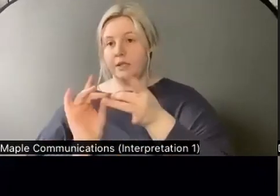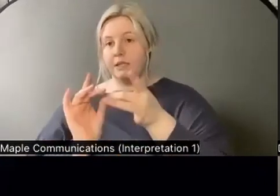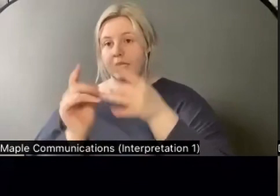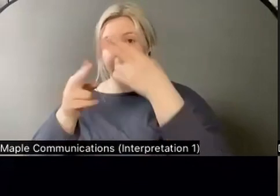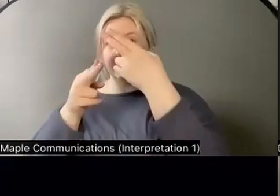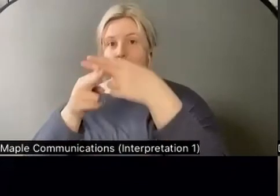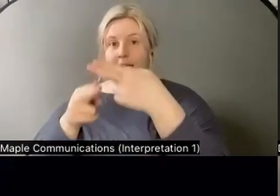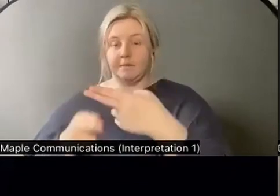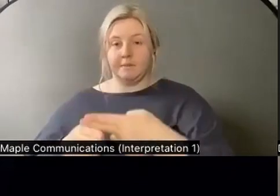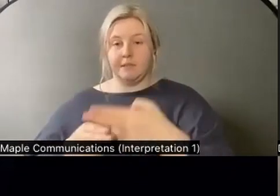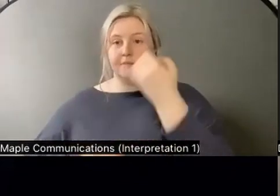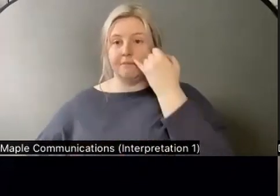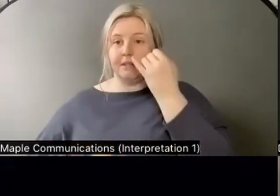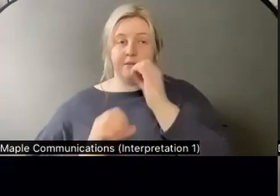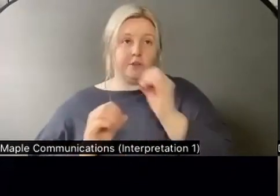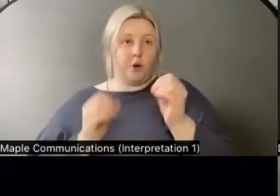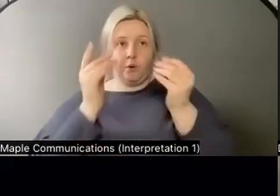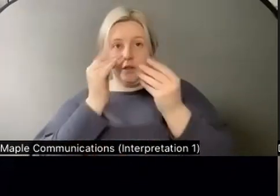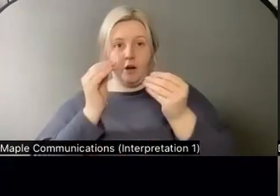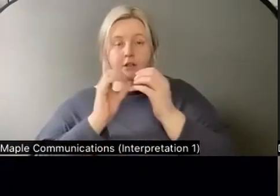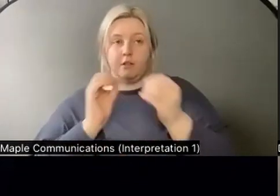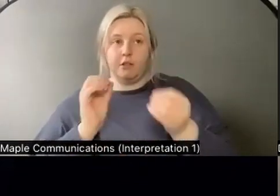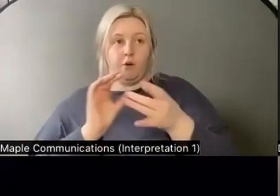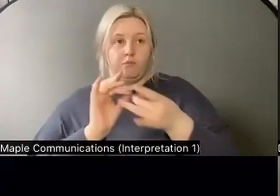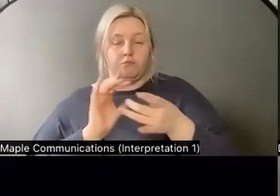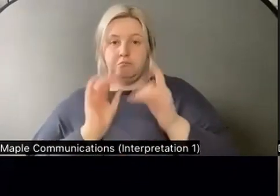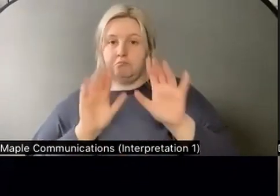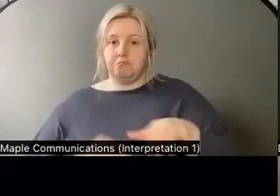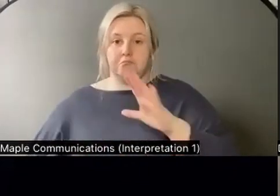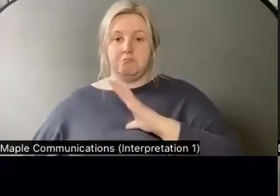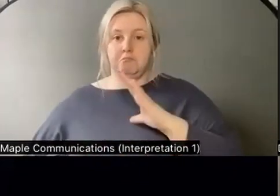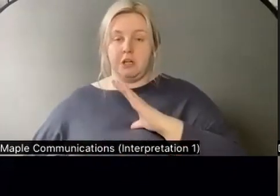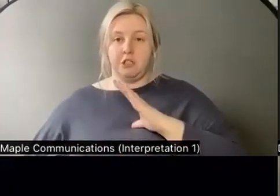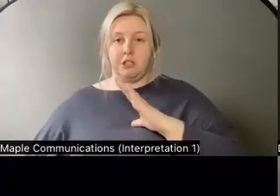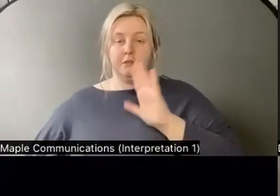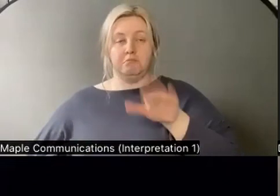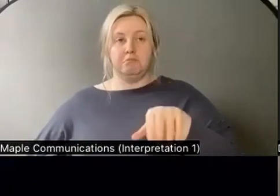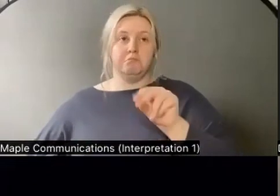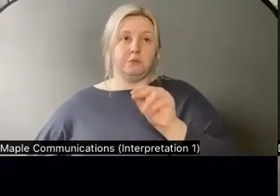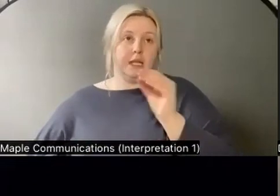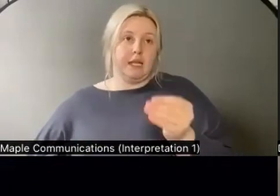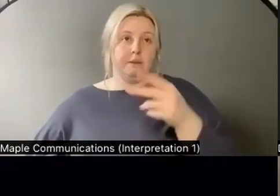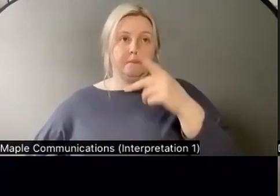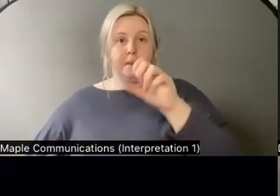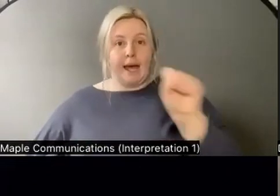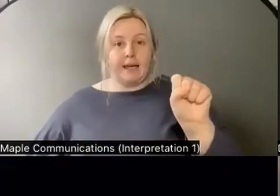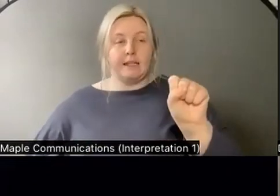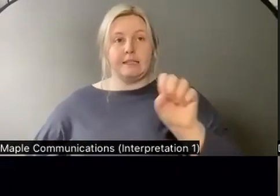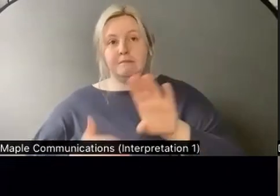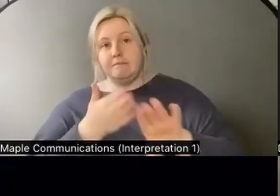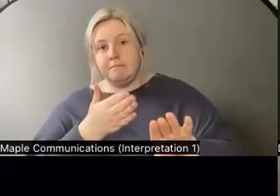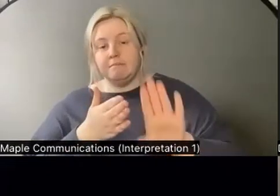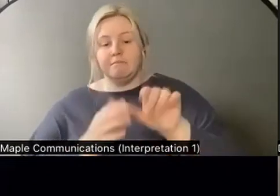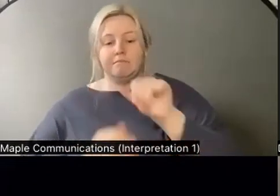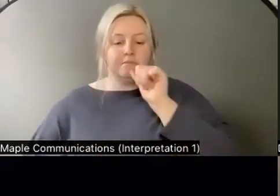and if you don't have any thoughts to offer at this time, then that's absolutely fine. And you can just say pass or not right now, or come back to